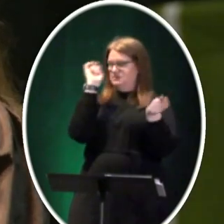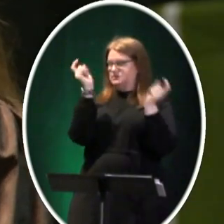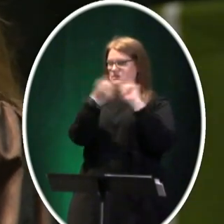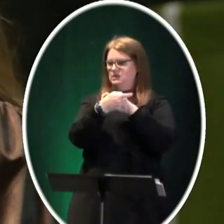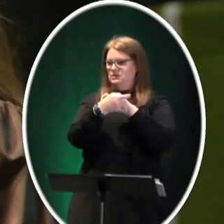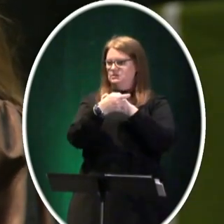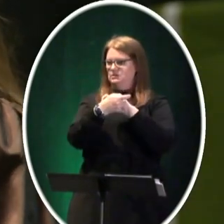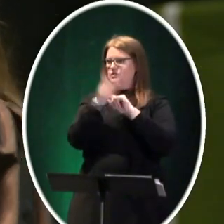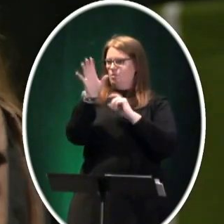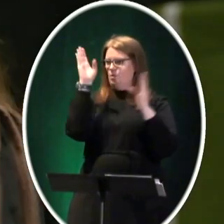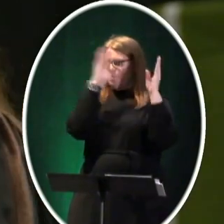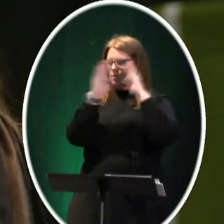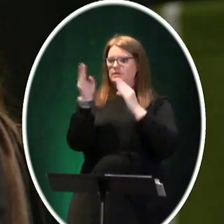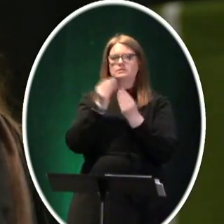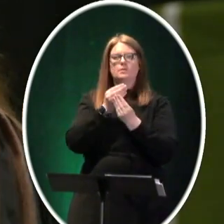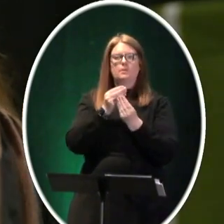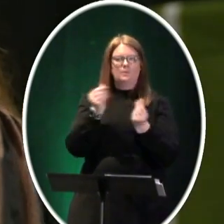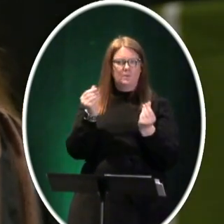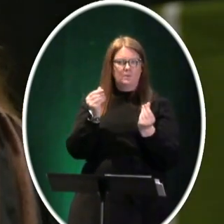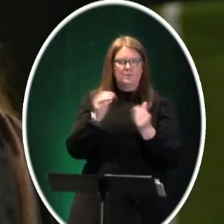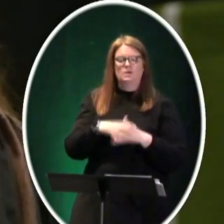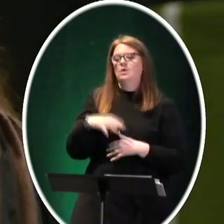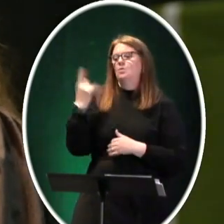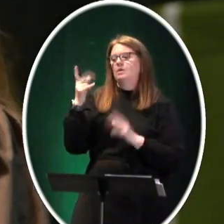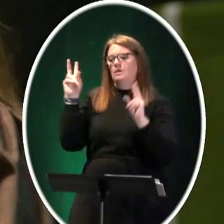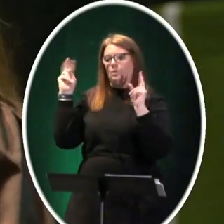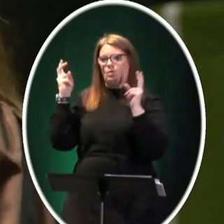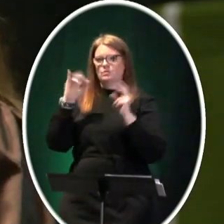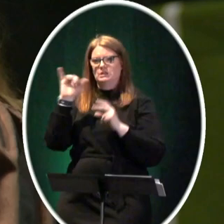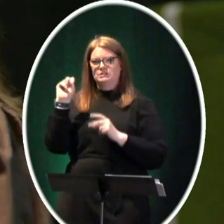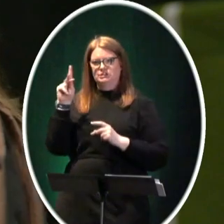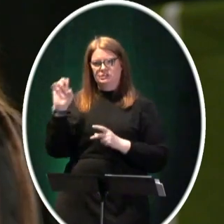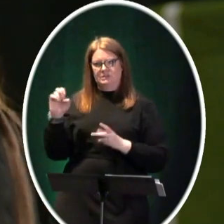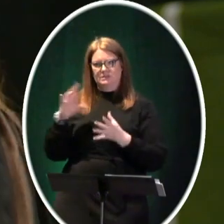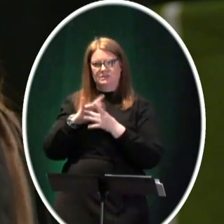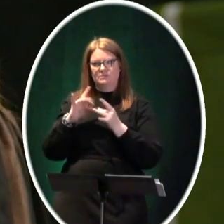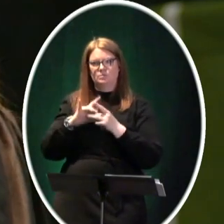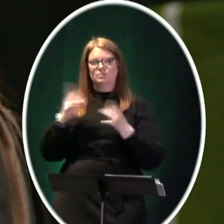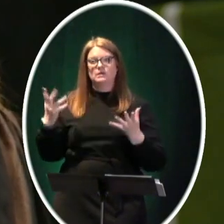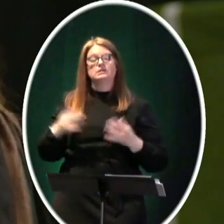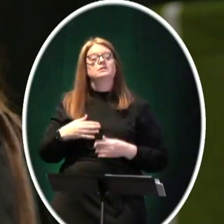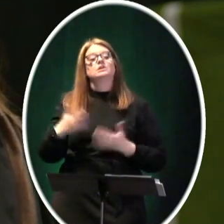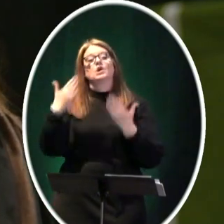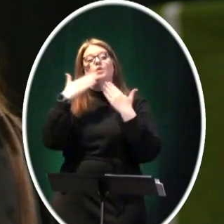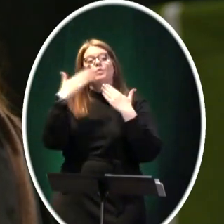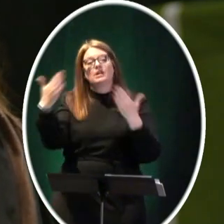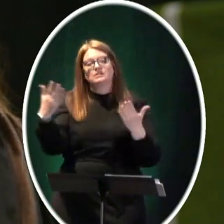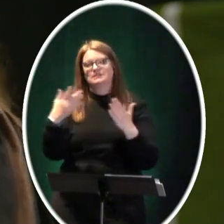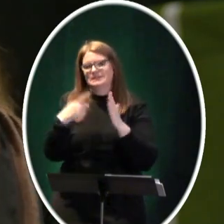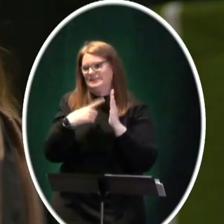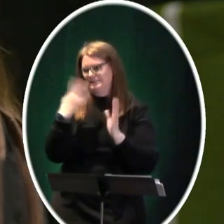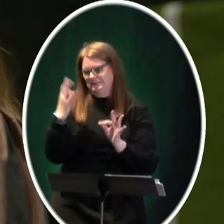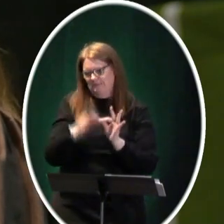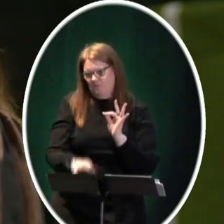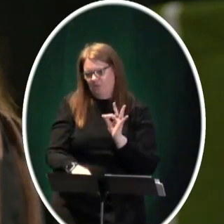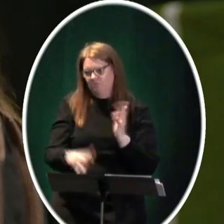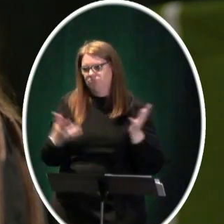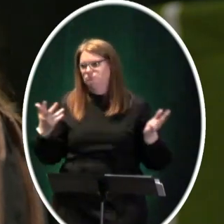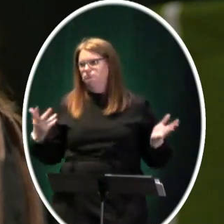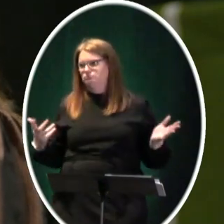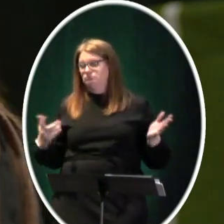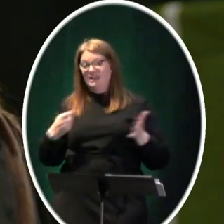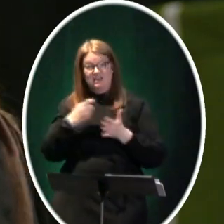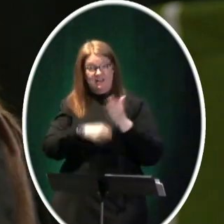those worries. One of the quotes that Jeske said was this: gratitude is a simple task, costs